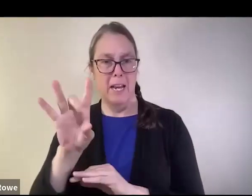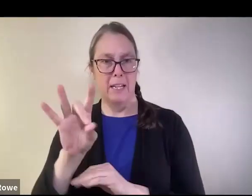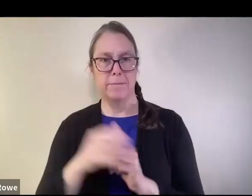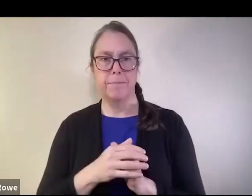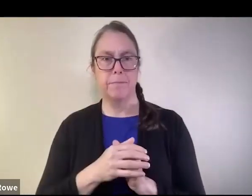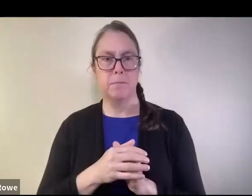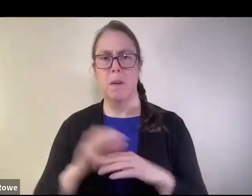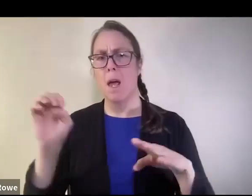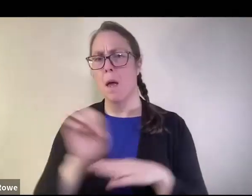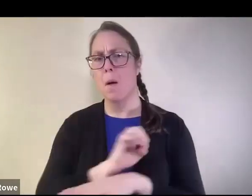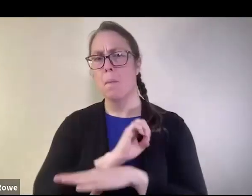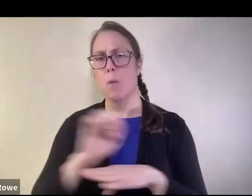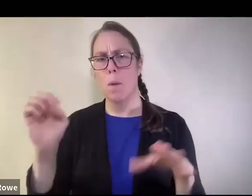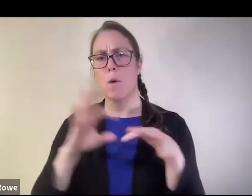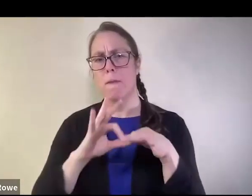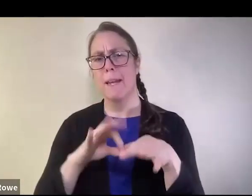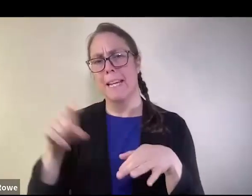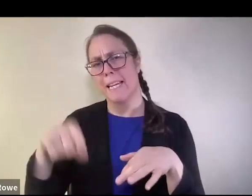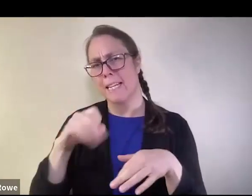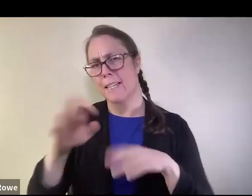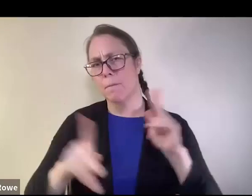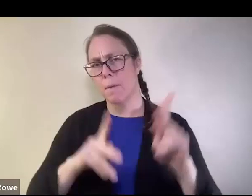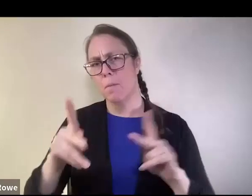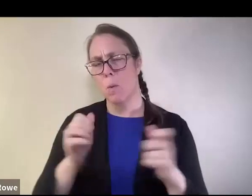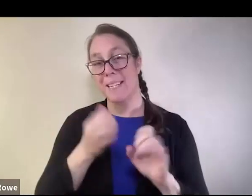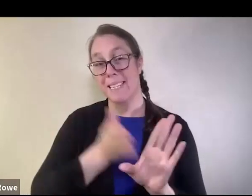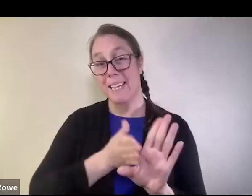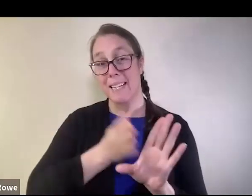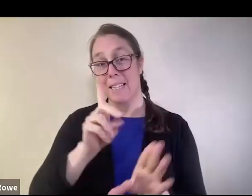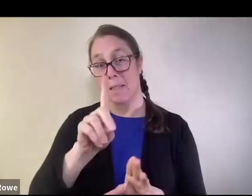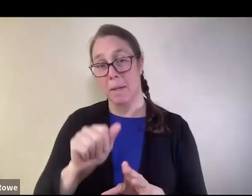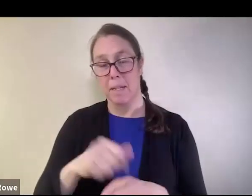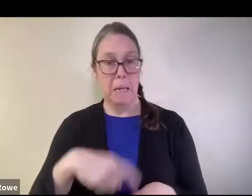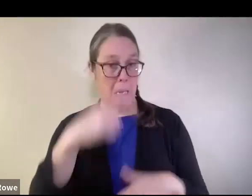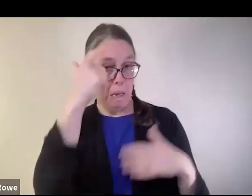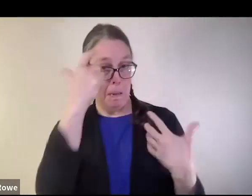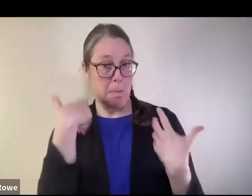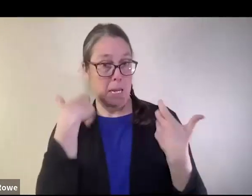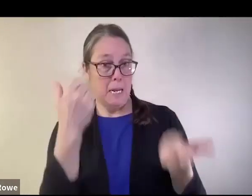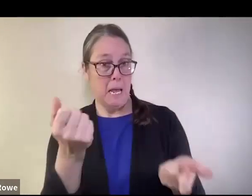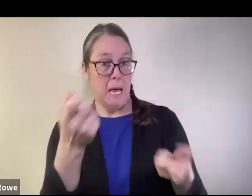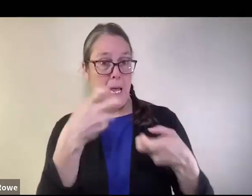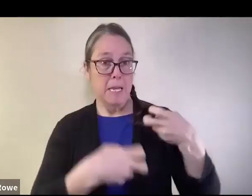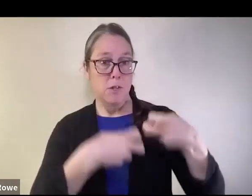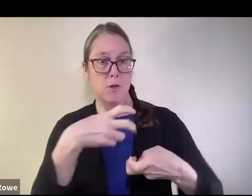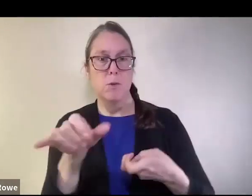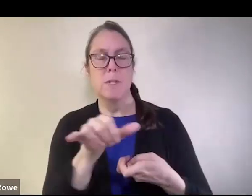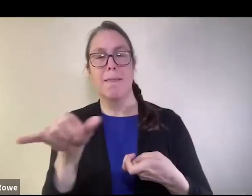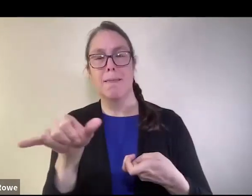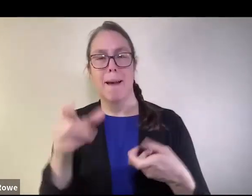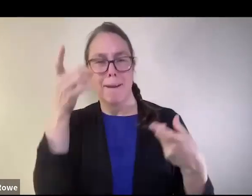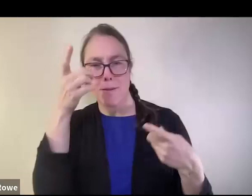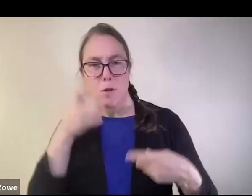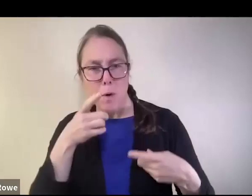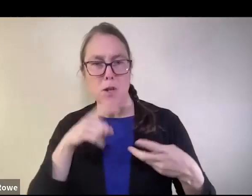the employment-related needs of people with psychological disabilities or mental health issues,